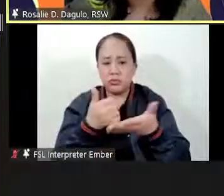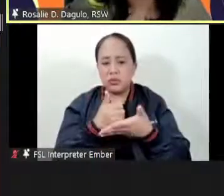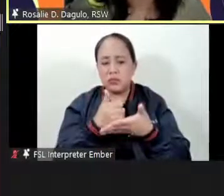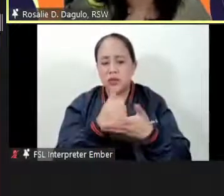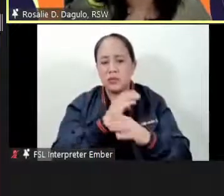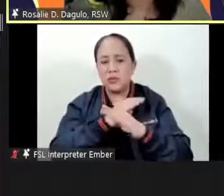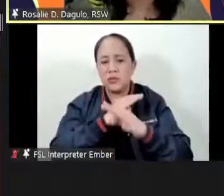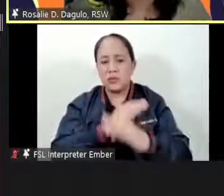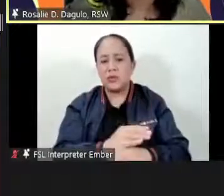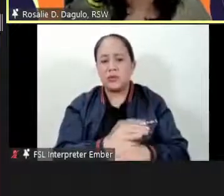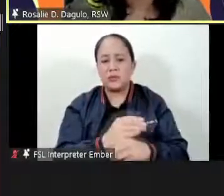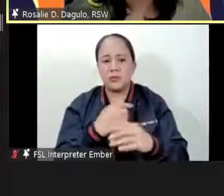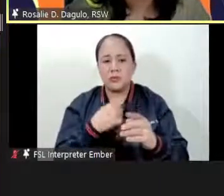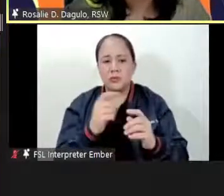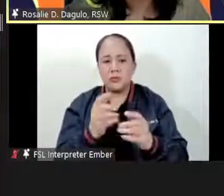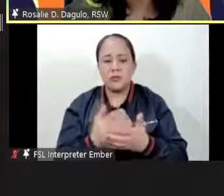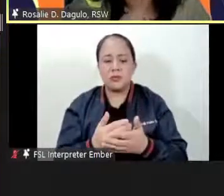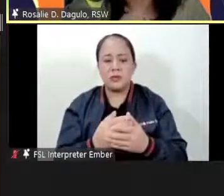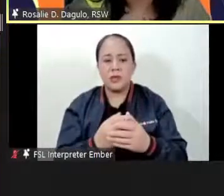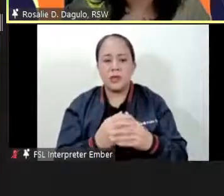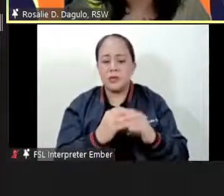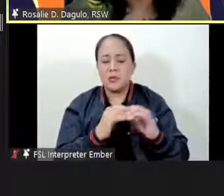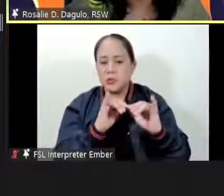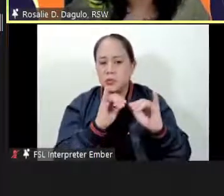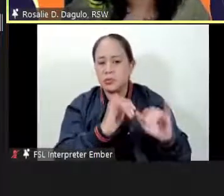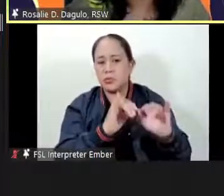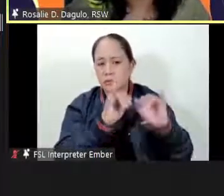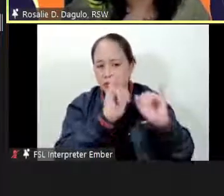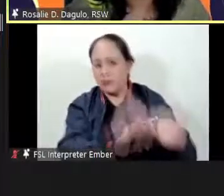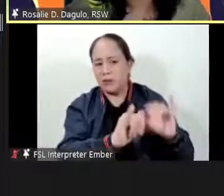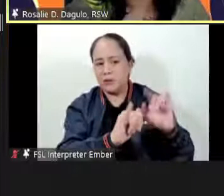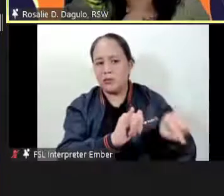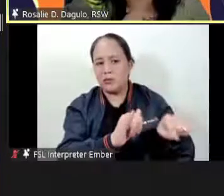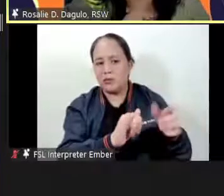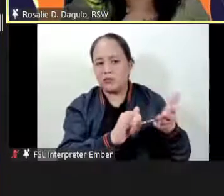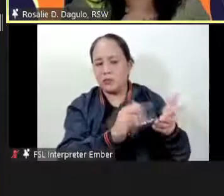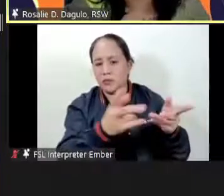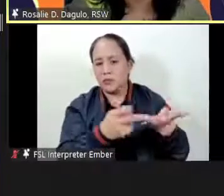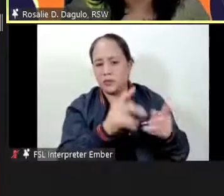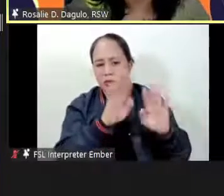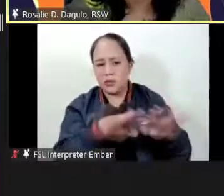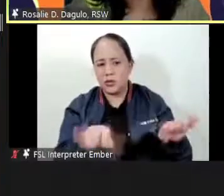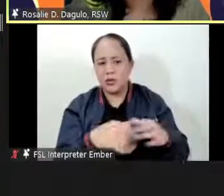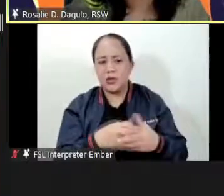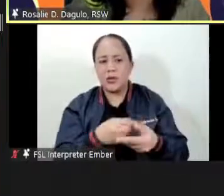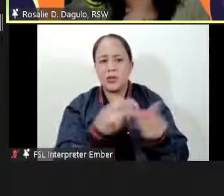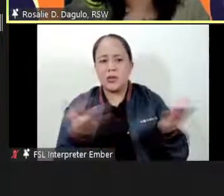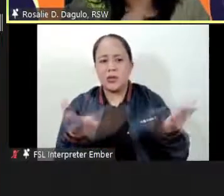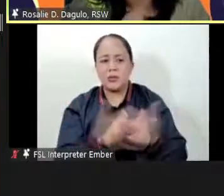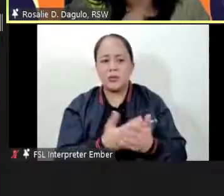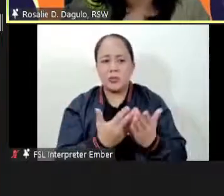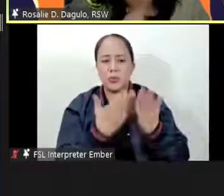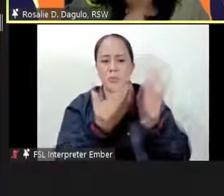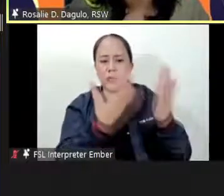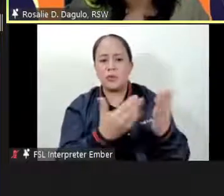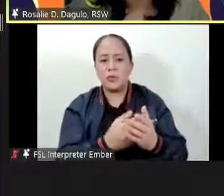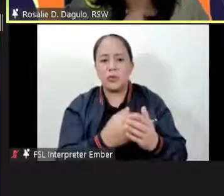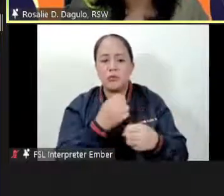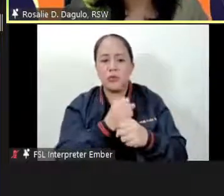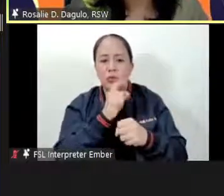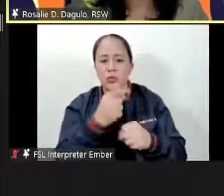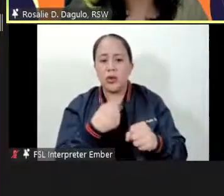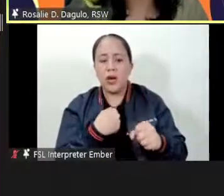in the permanent placement of children. And three, provide recommendations to ensure permanent placement of children.